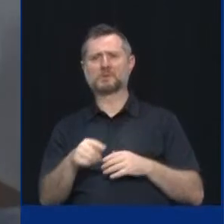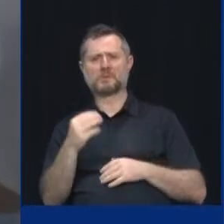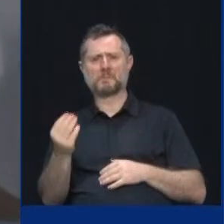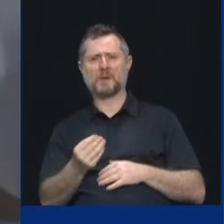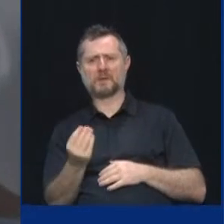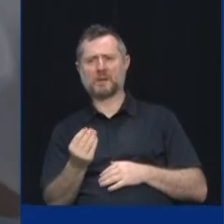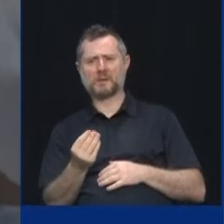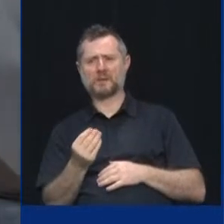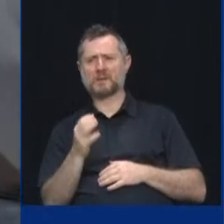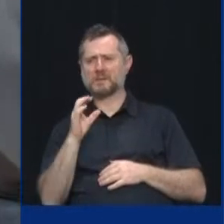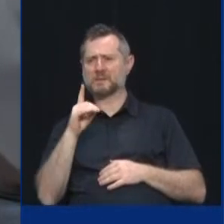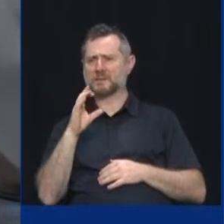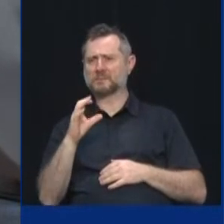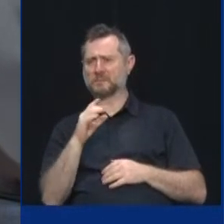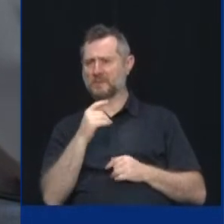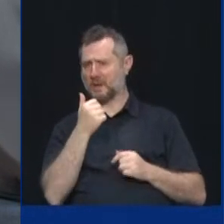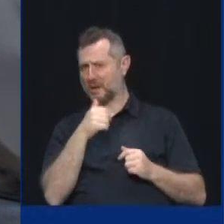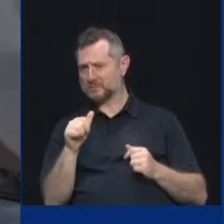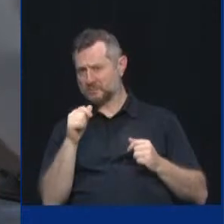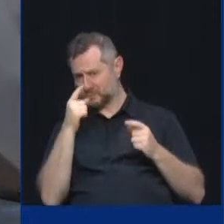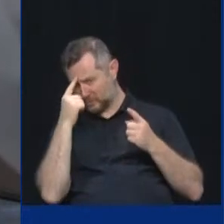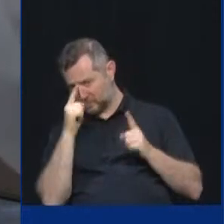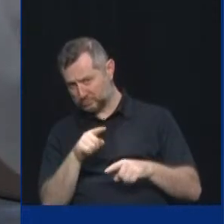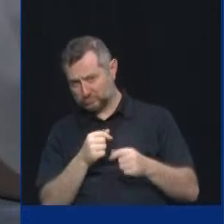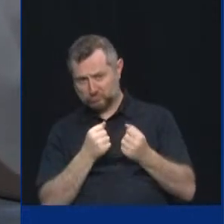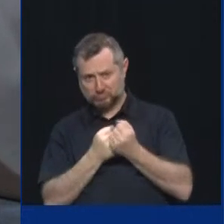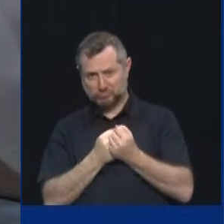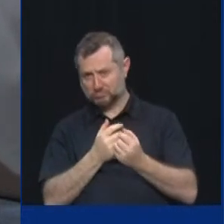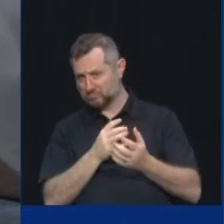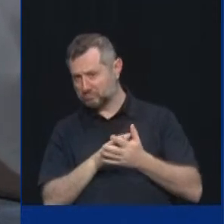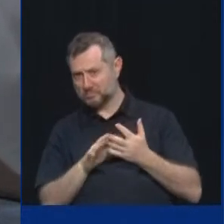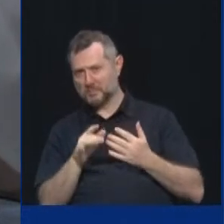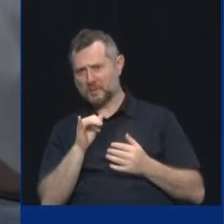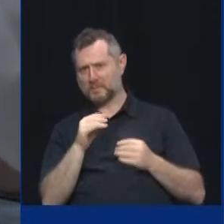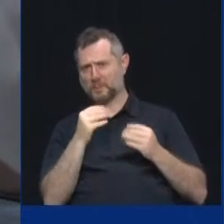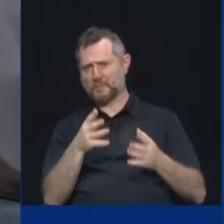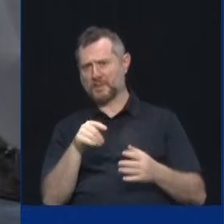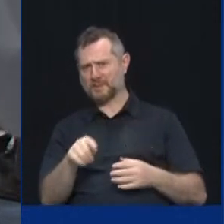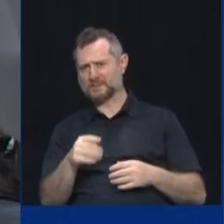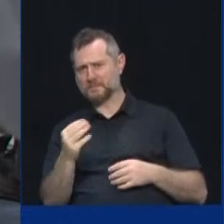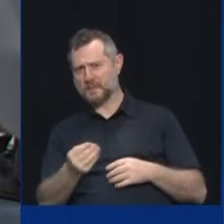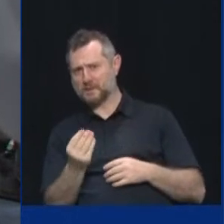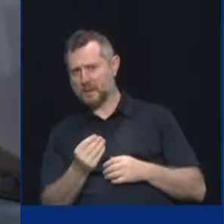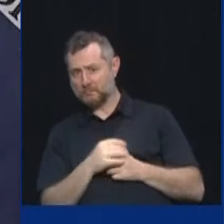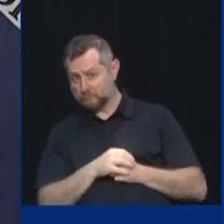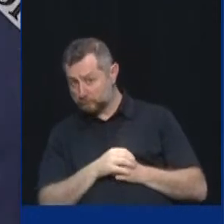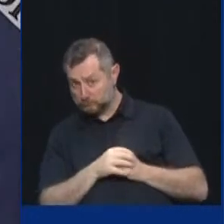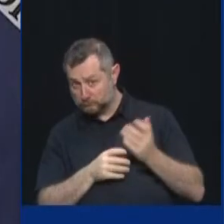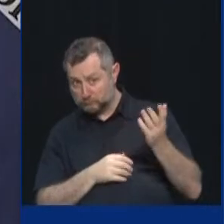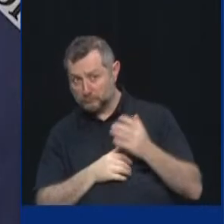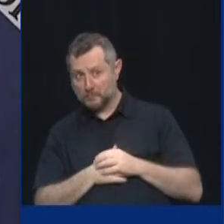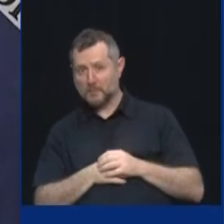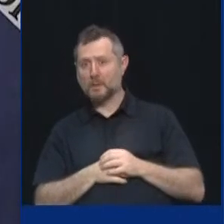the CDC had any contrary data or science, if they wanted to provide it before Monday, then there might be a